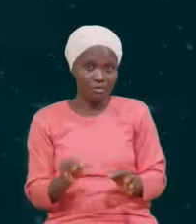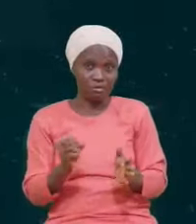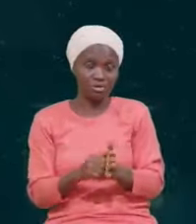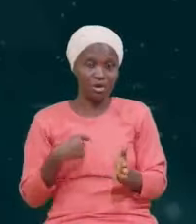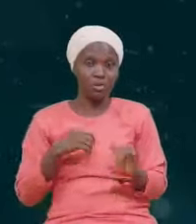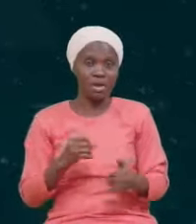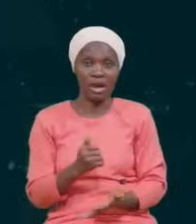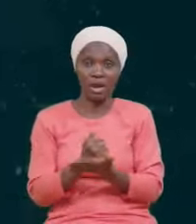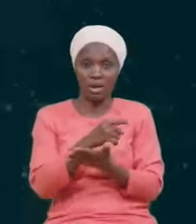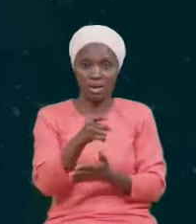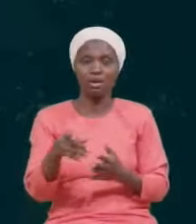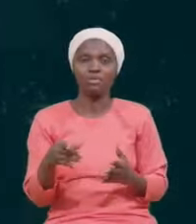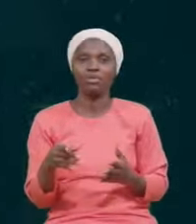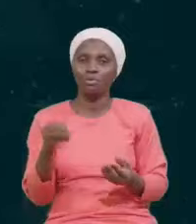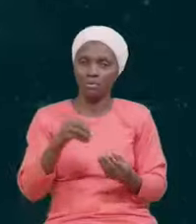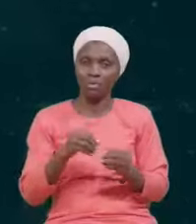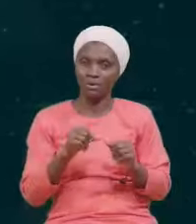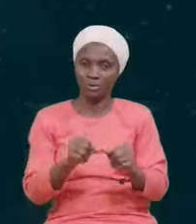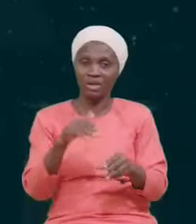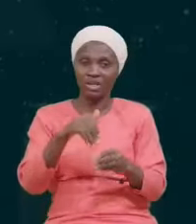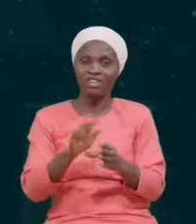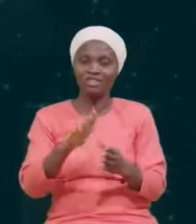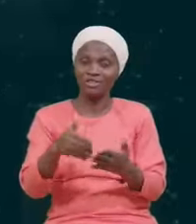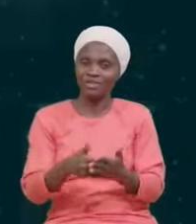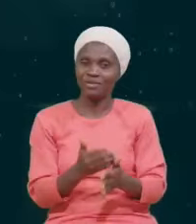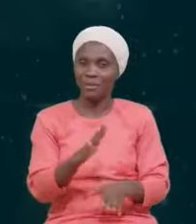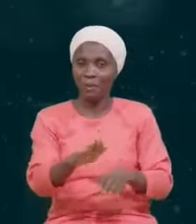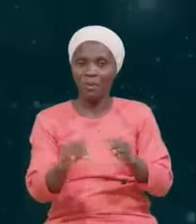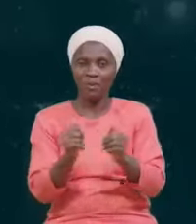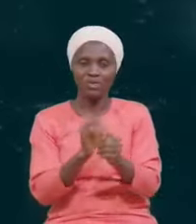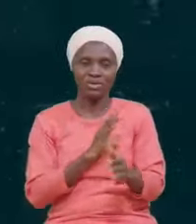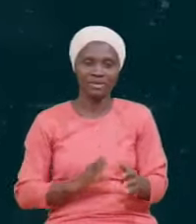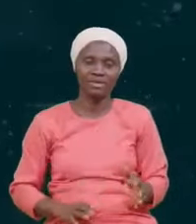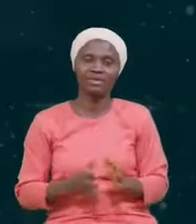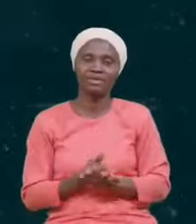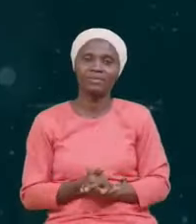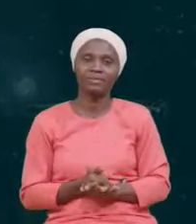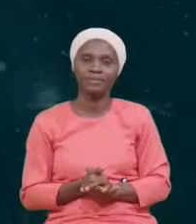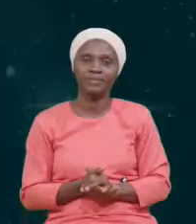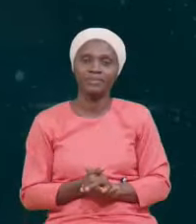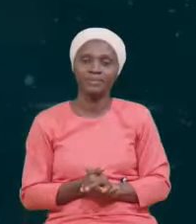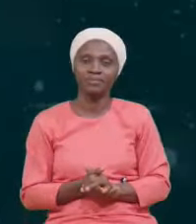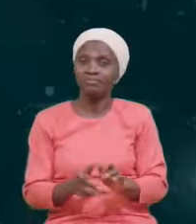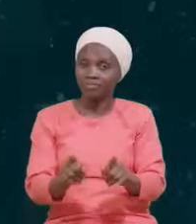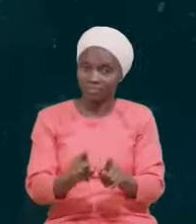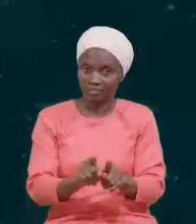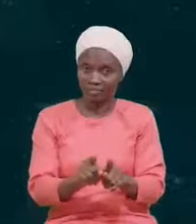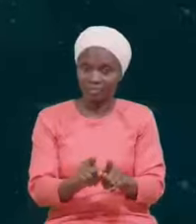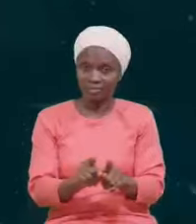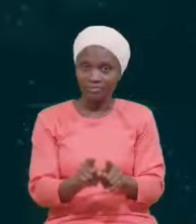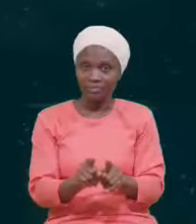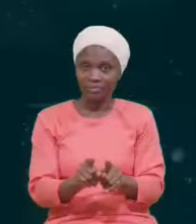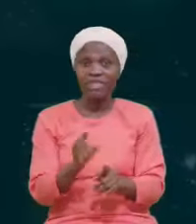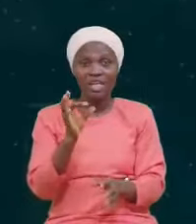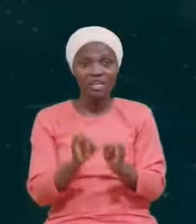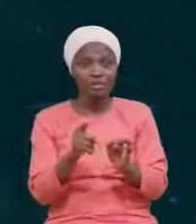you further in your new walk with Christ. Also, if